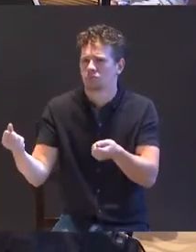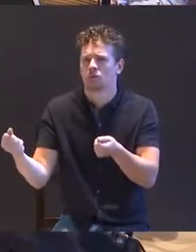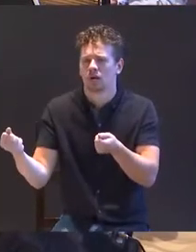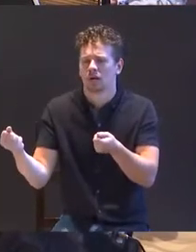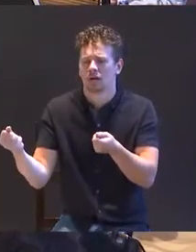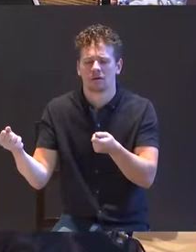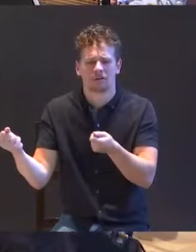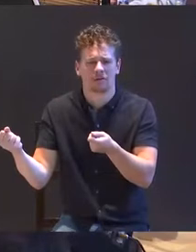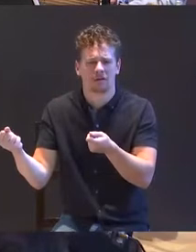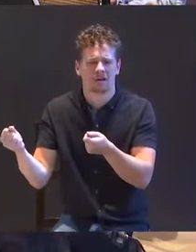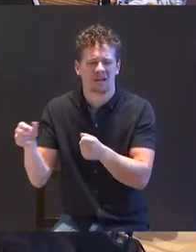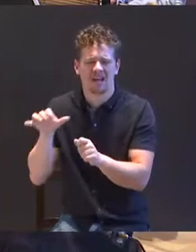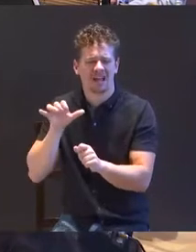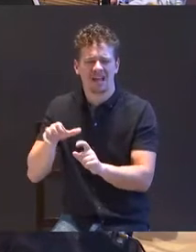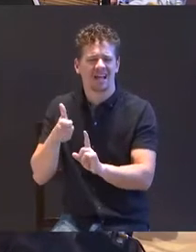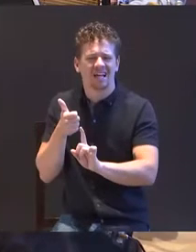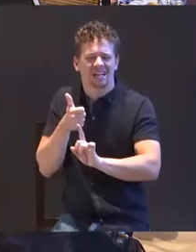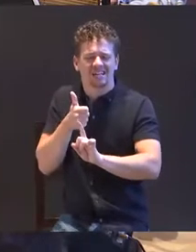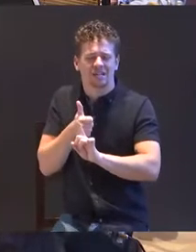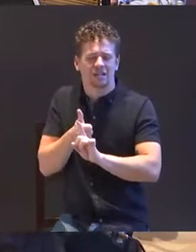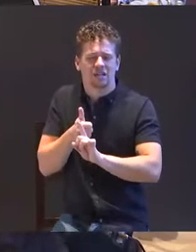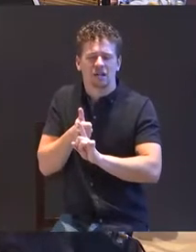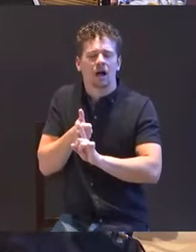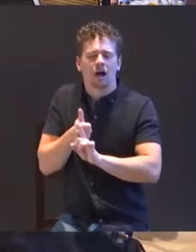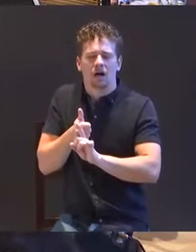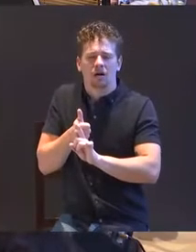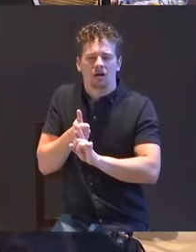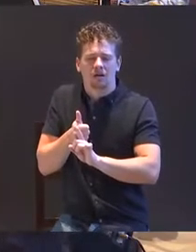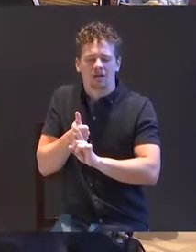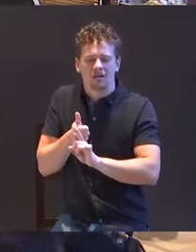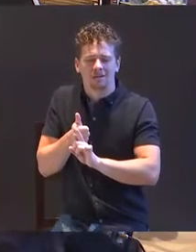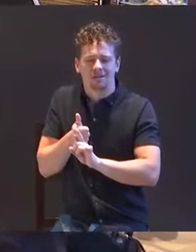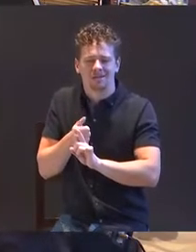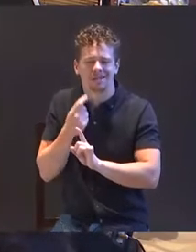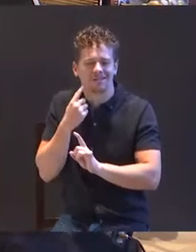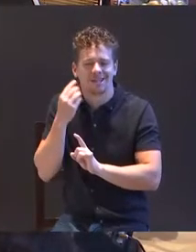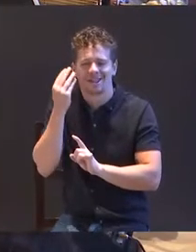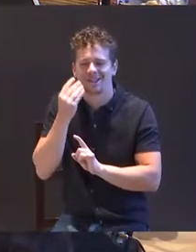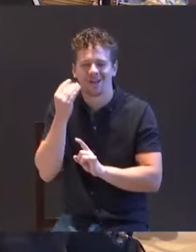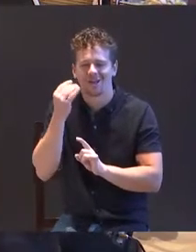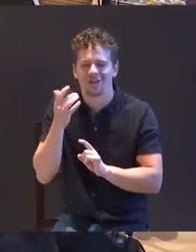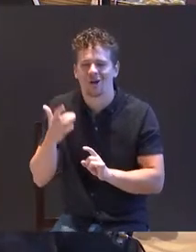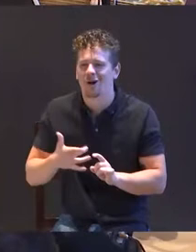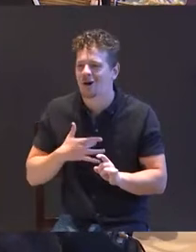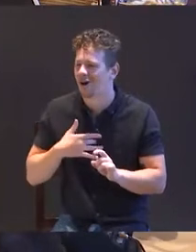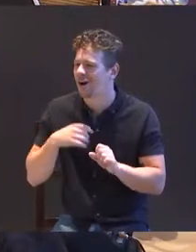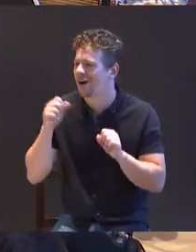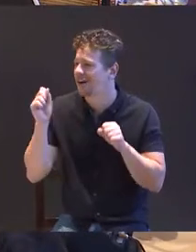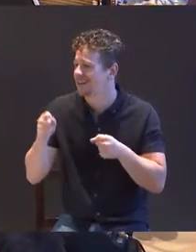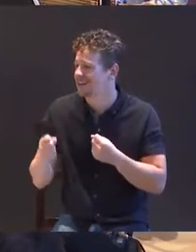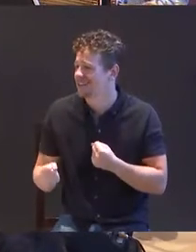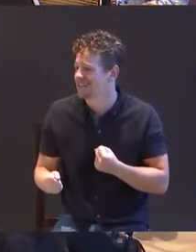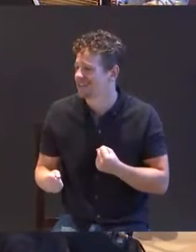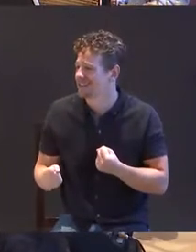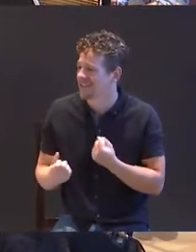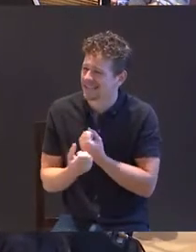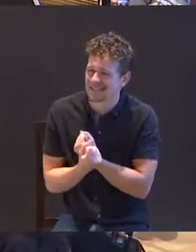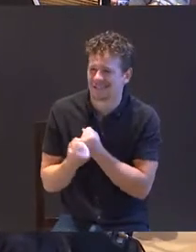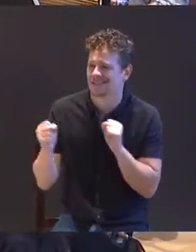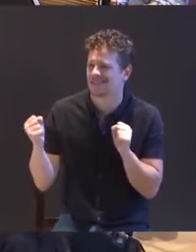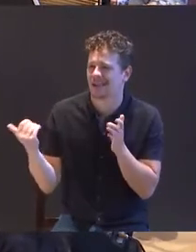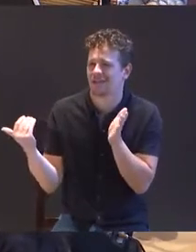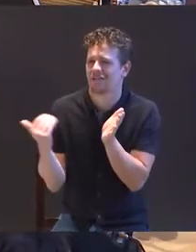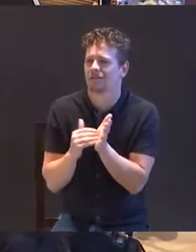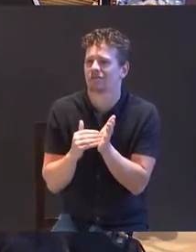it is the thinking that the heart can still be saved. And the darkness